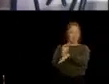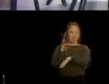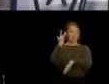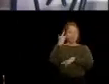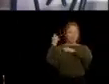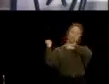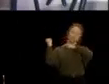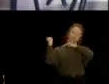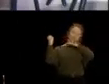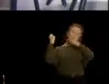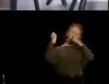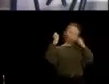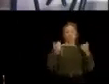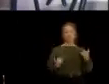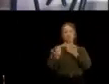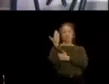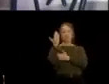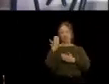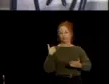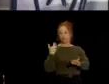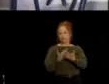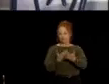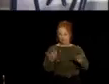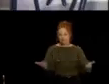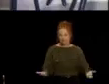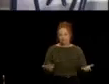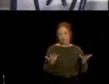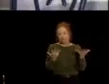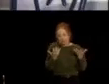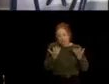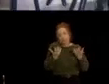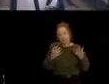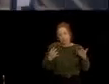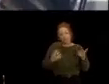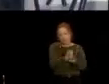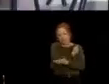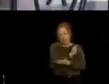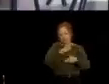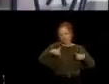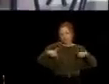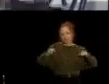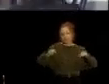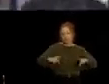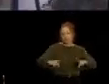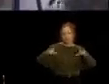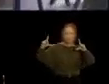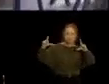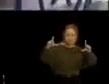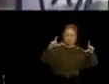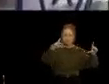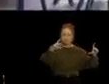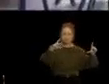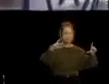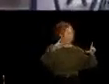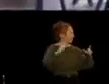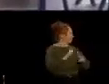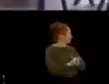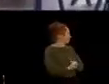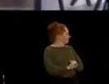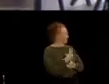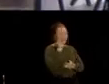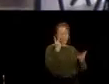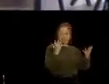morning to attend. So we'd like to take a moment to take some pictures with her and give her an opportunity if she wants to say